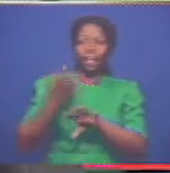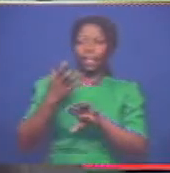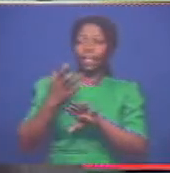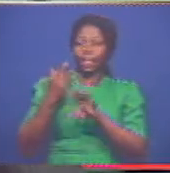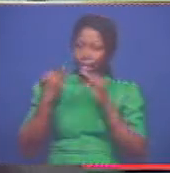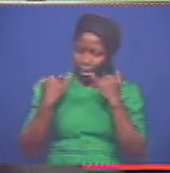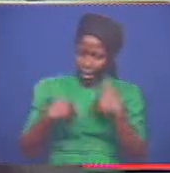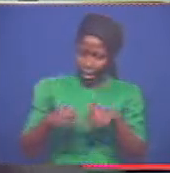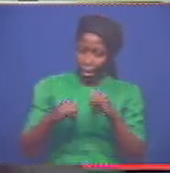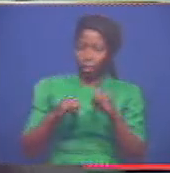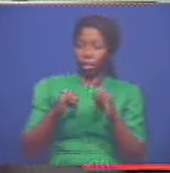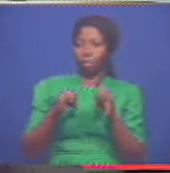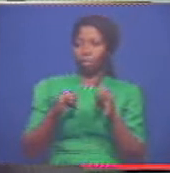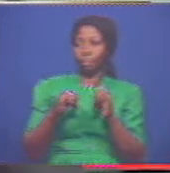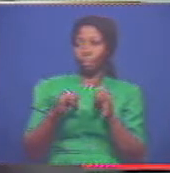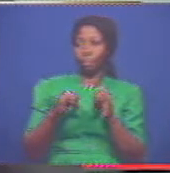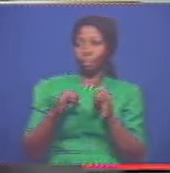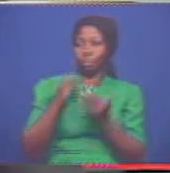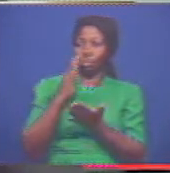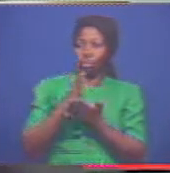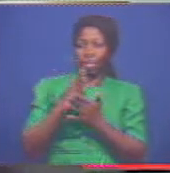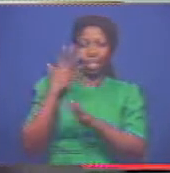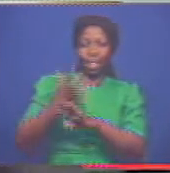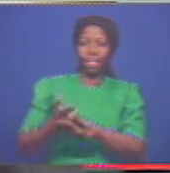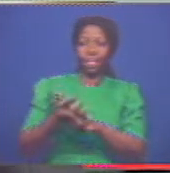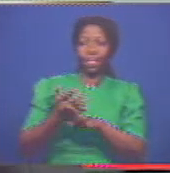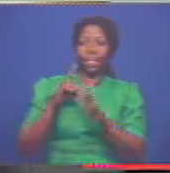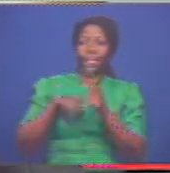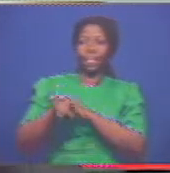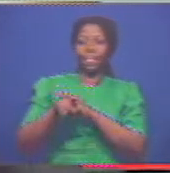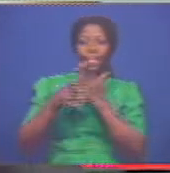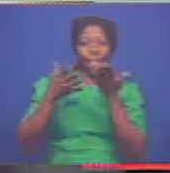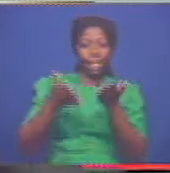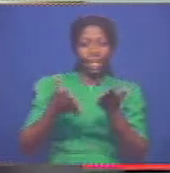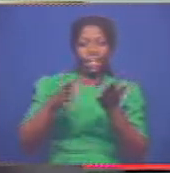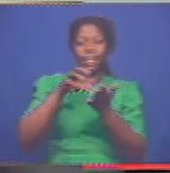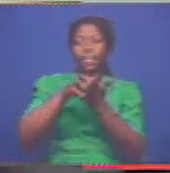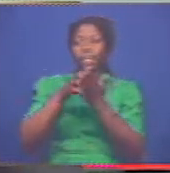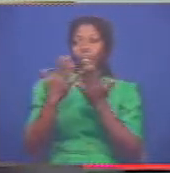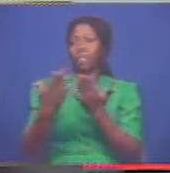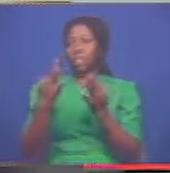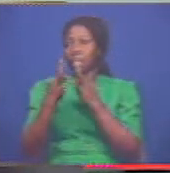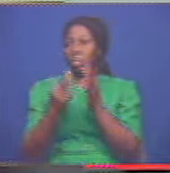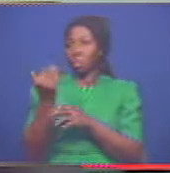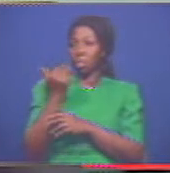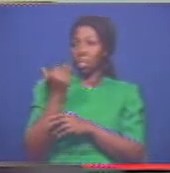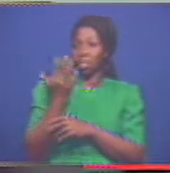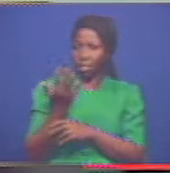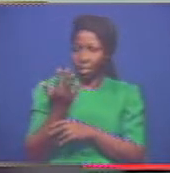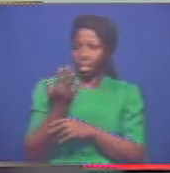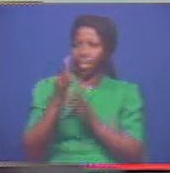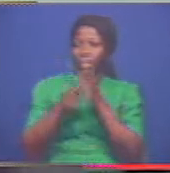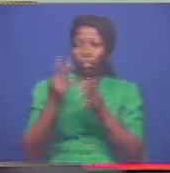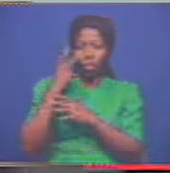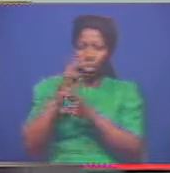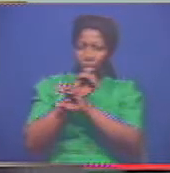implementation, if I may say. It is quite difficult in the current state of things, if you are to ask me. If you look clearly,